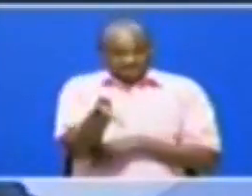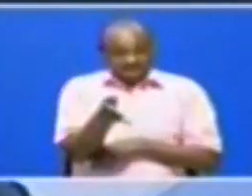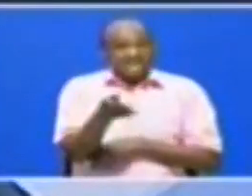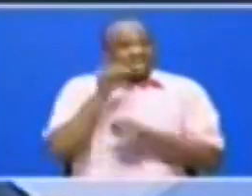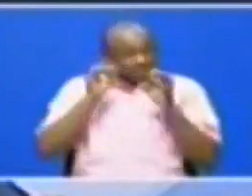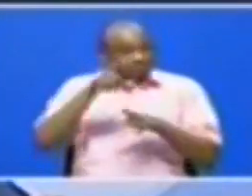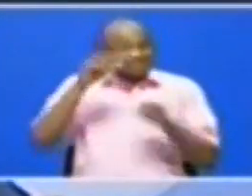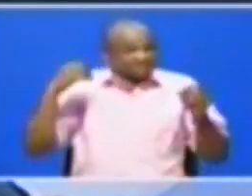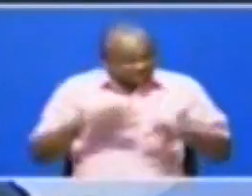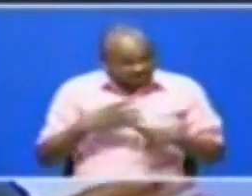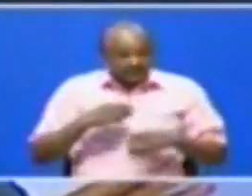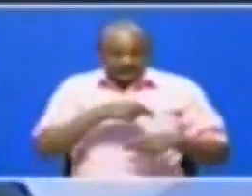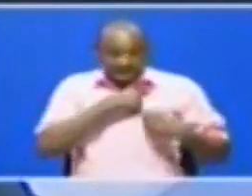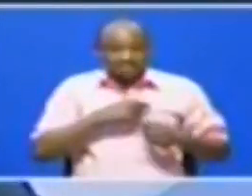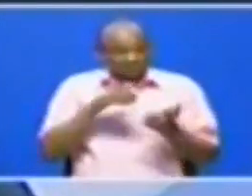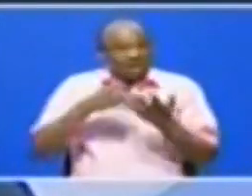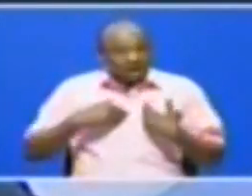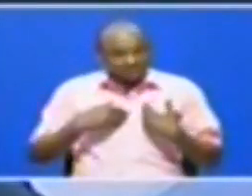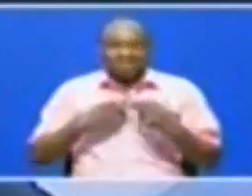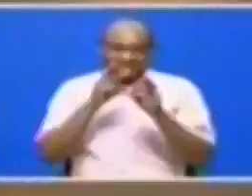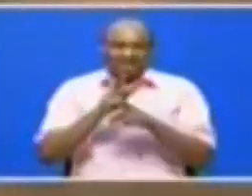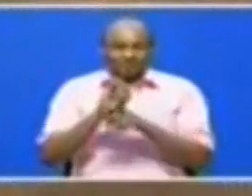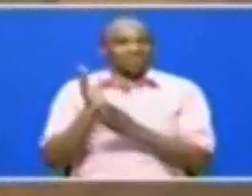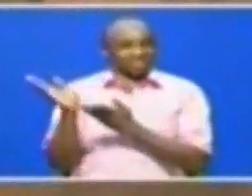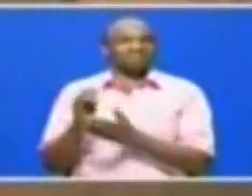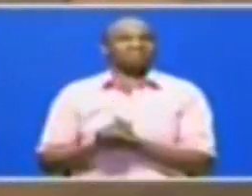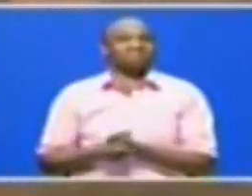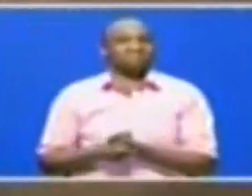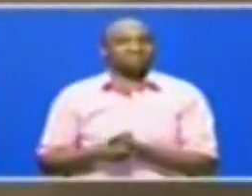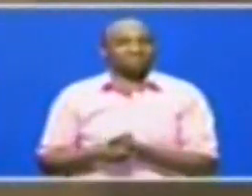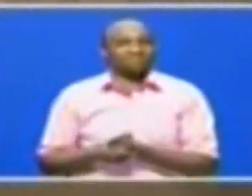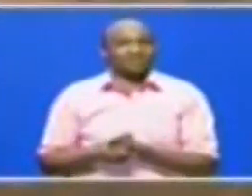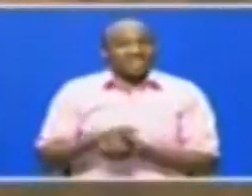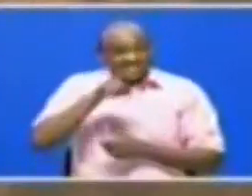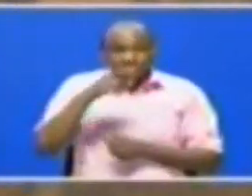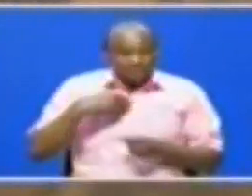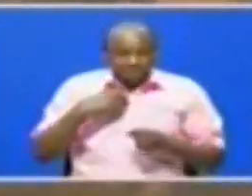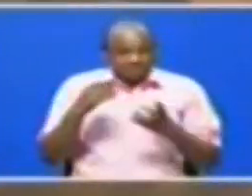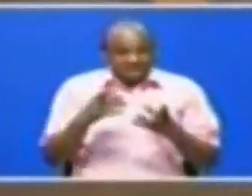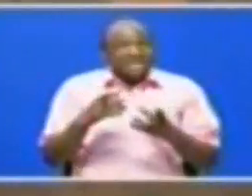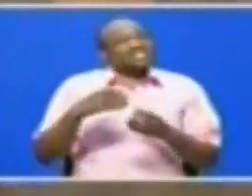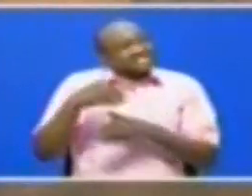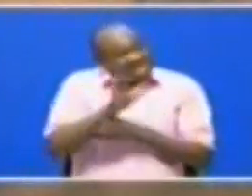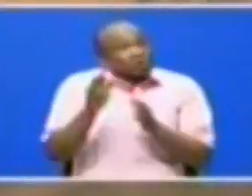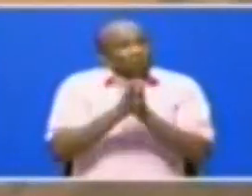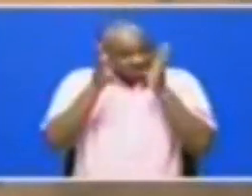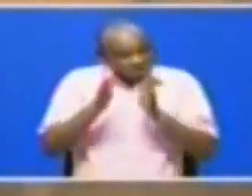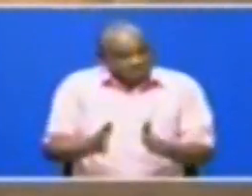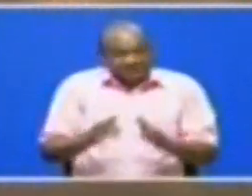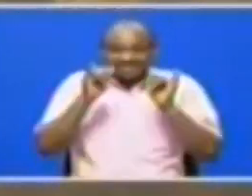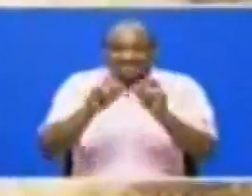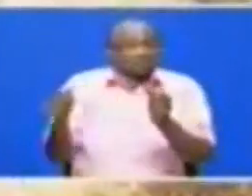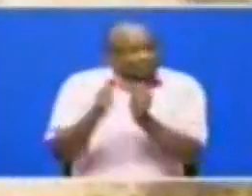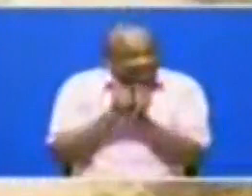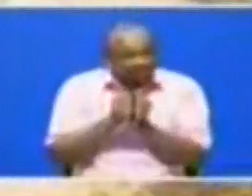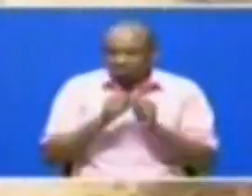one of those who are faint-hearted, be cautioned. It goes without saying that snakes and human beings cannot stay